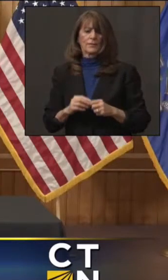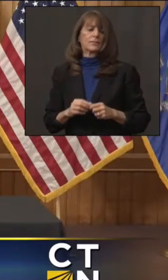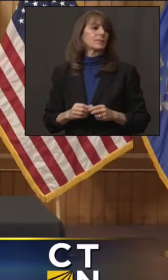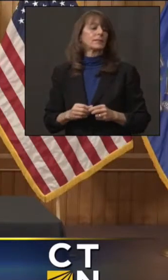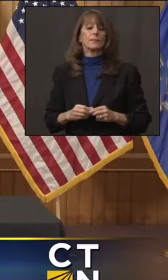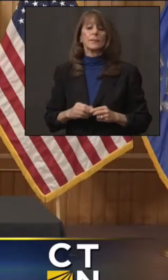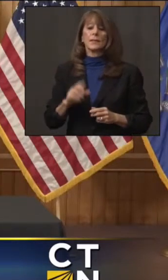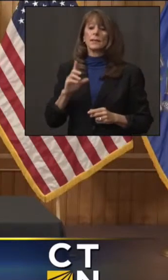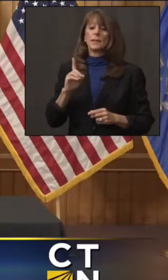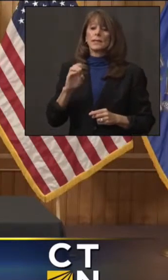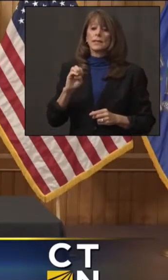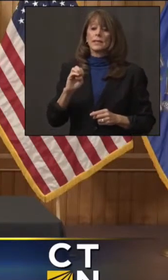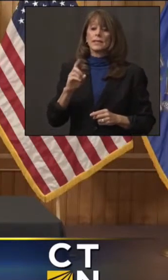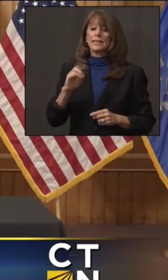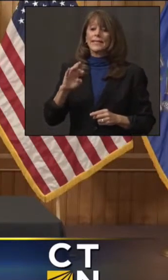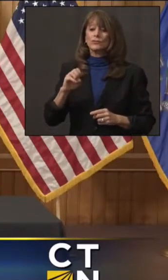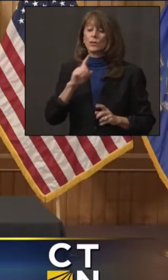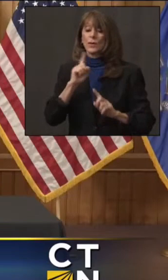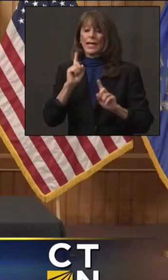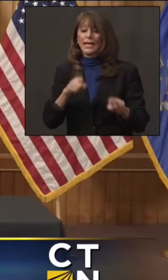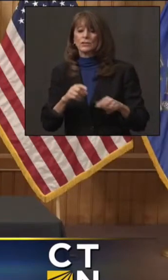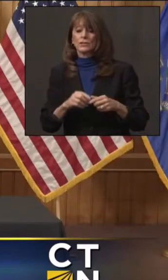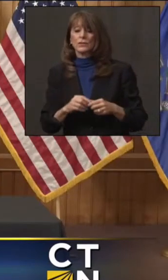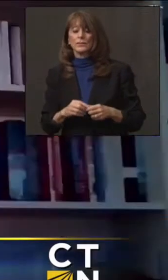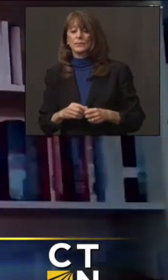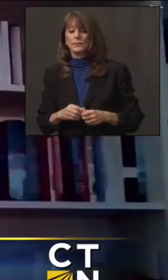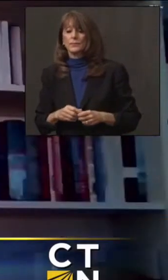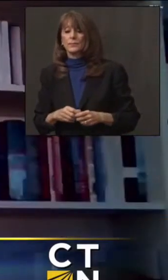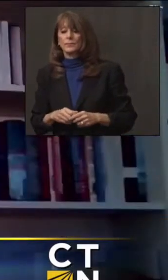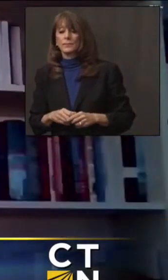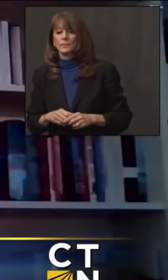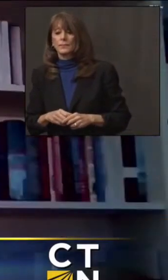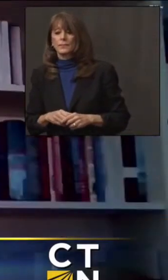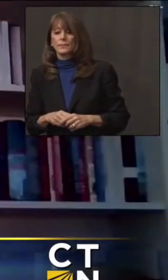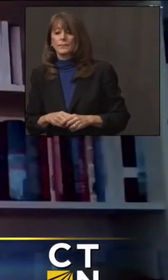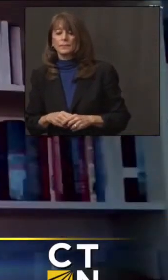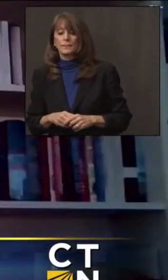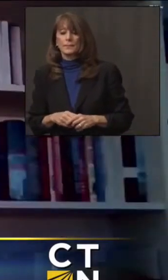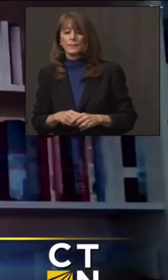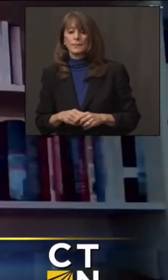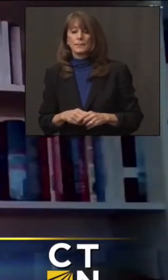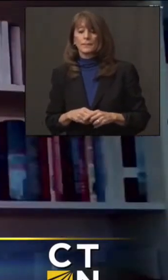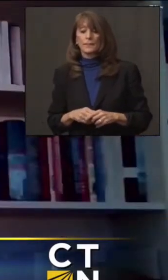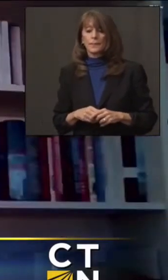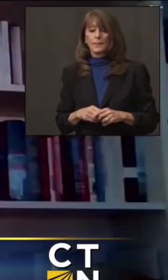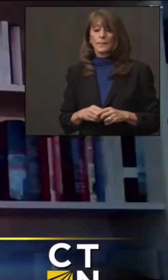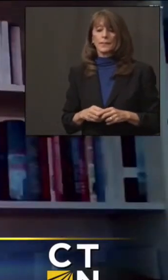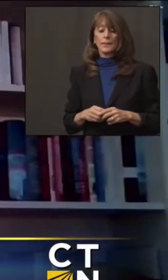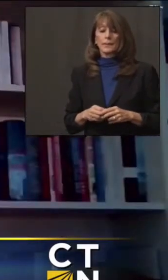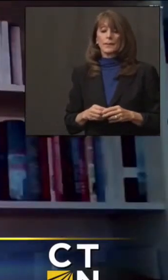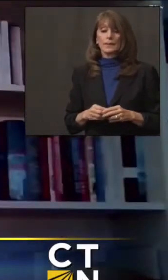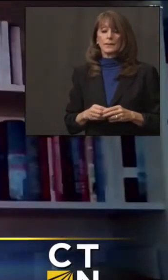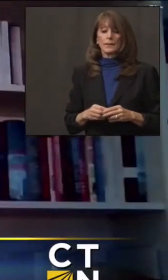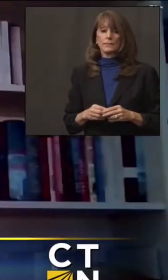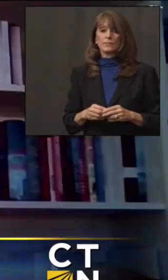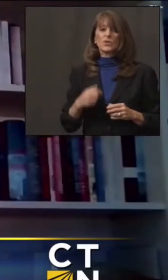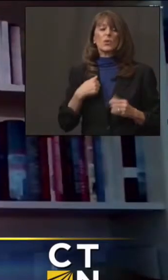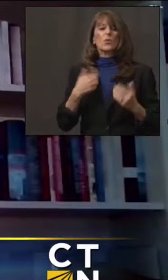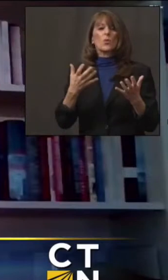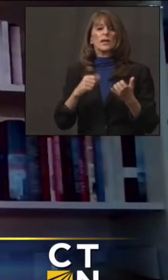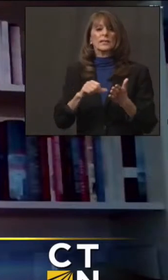Deirdre? Yeah. Or Reg? So one thing I think it's important to stress is that some of